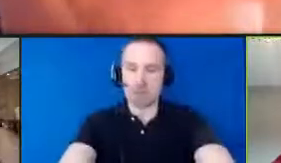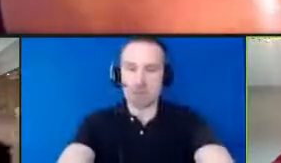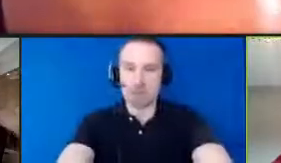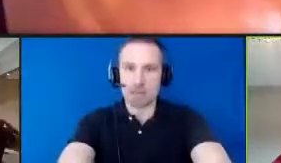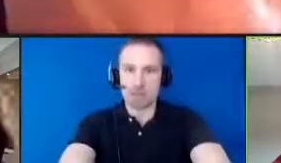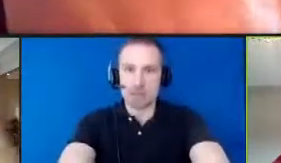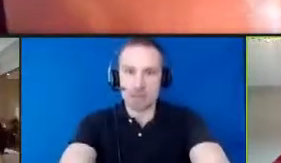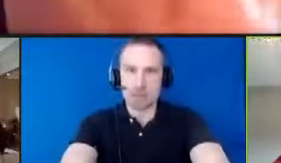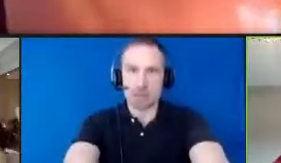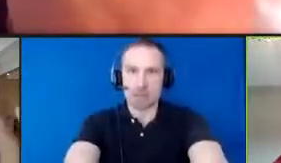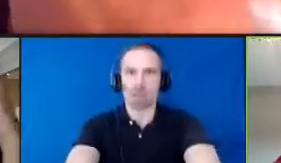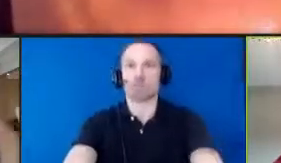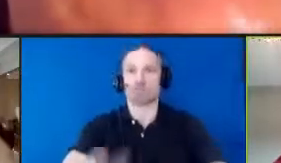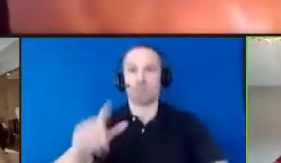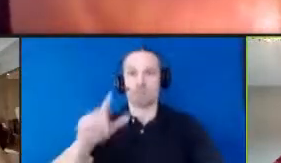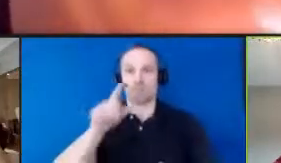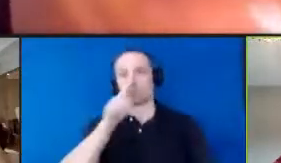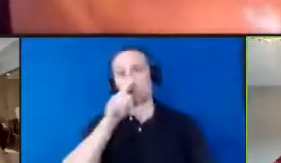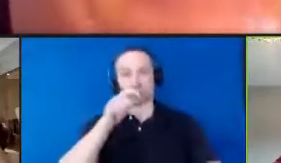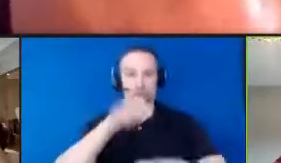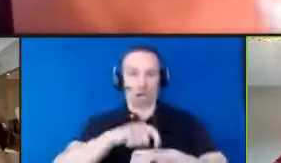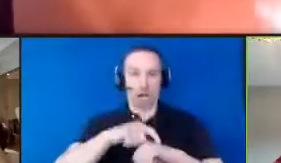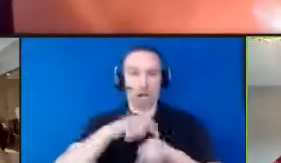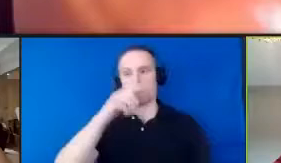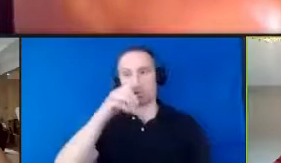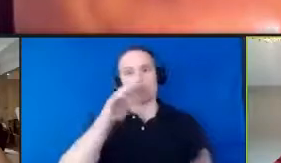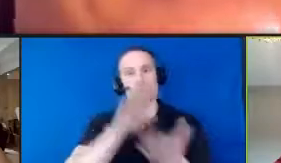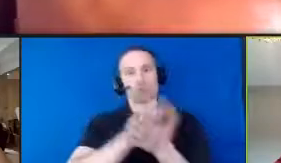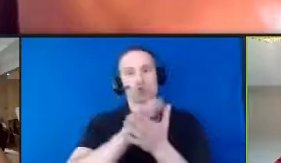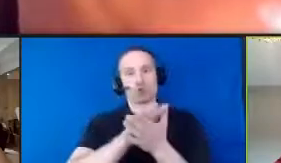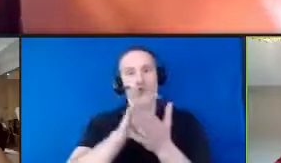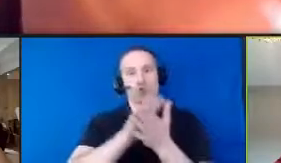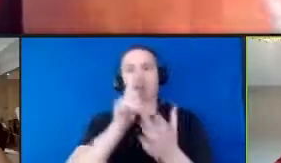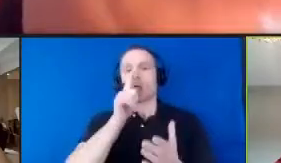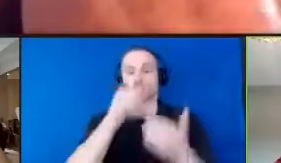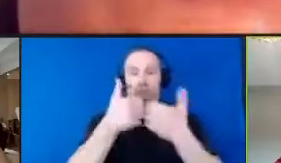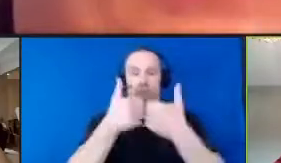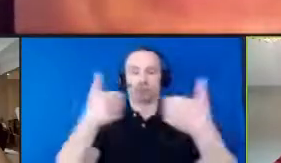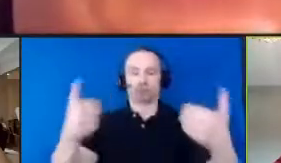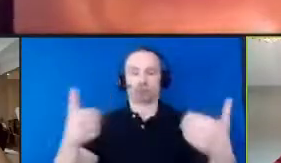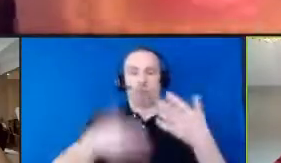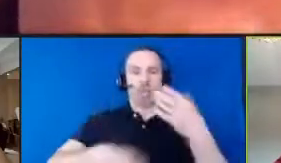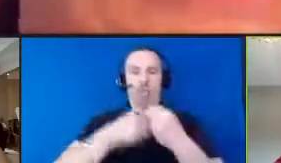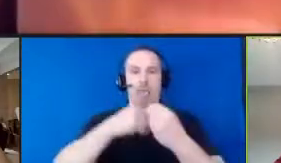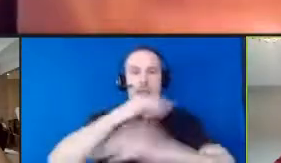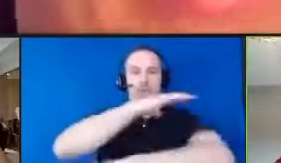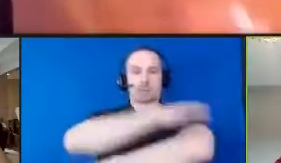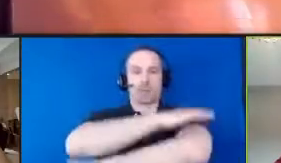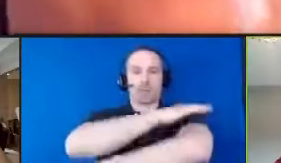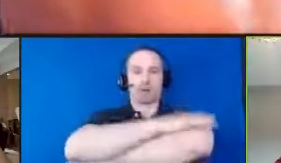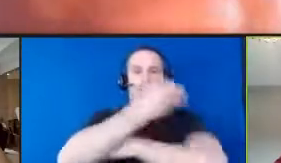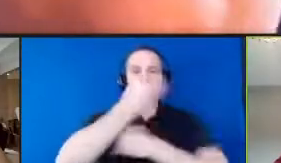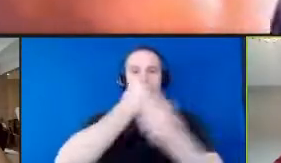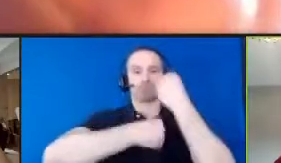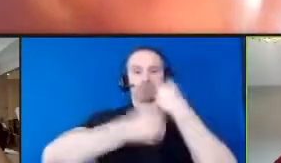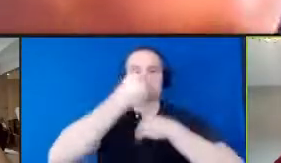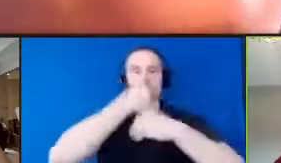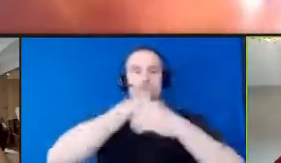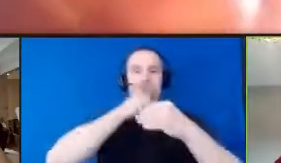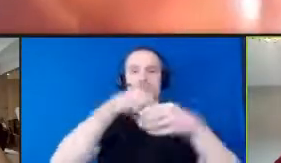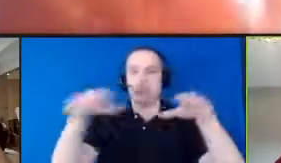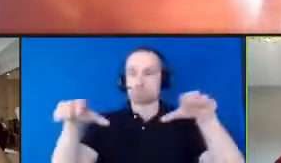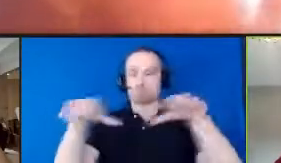put extra tables and picnic tables in the cafeteria so they can sit a little bit apart, that they're not right on top of each other. So